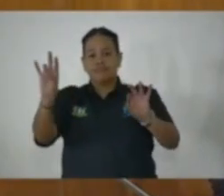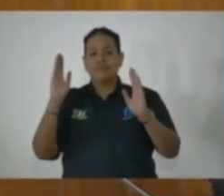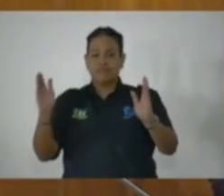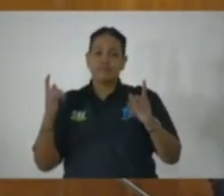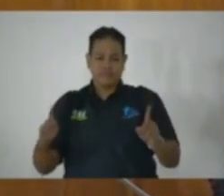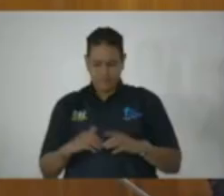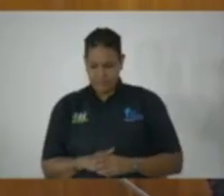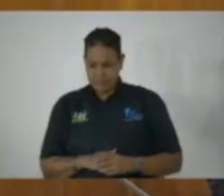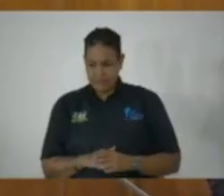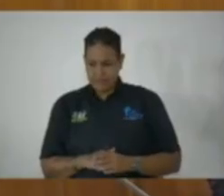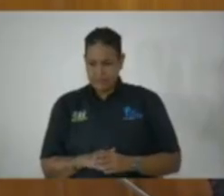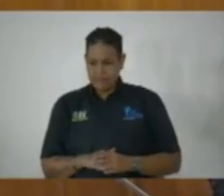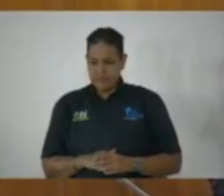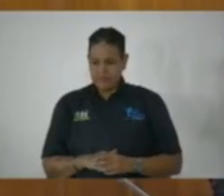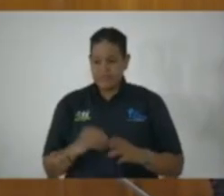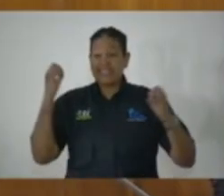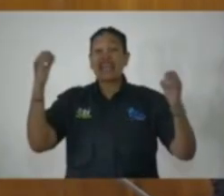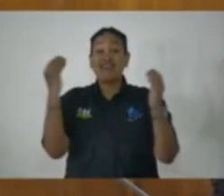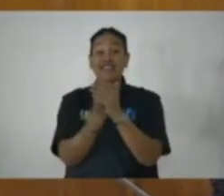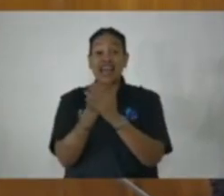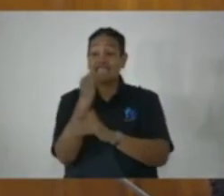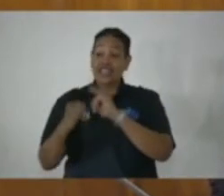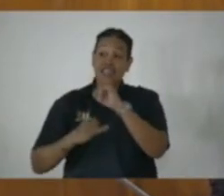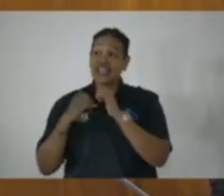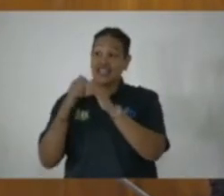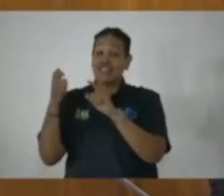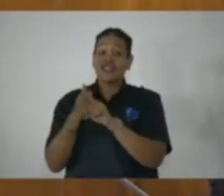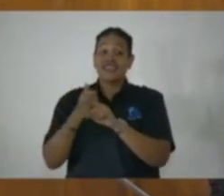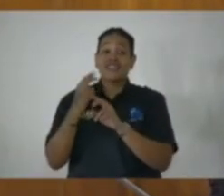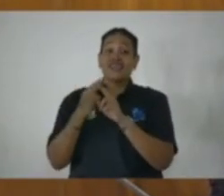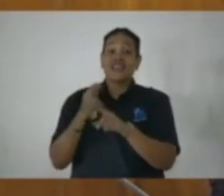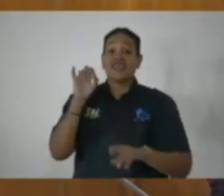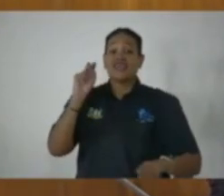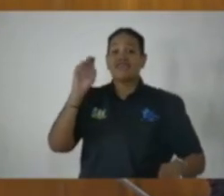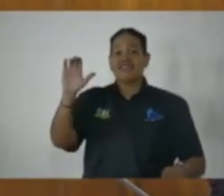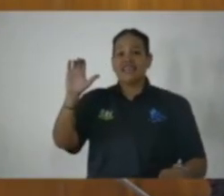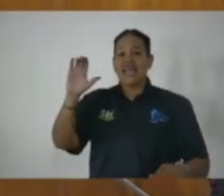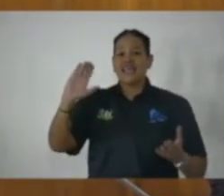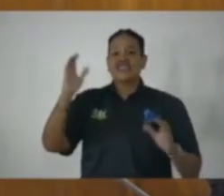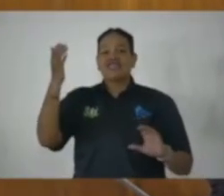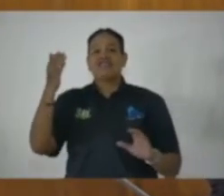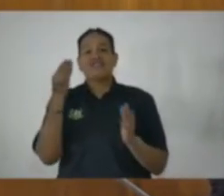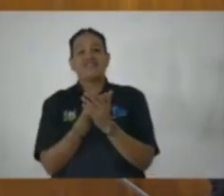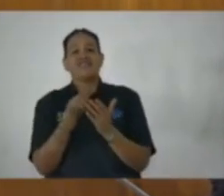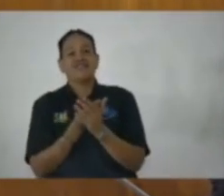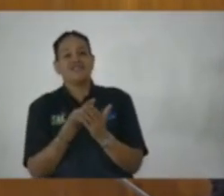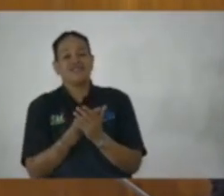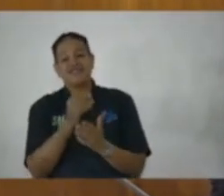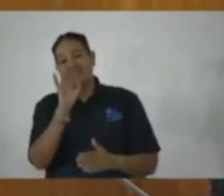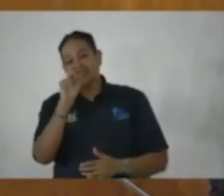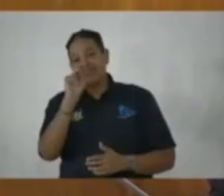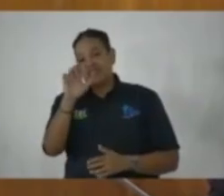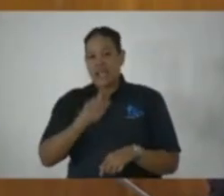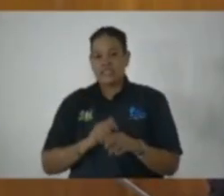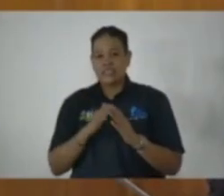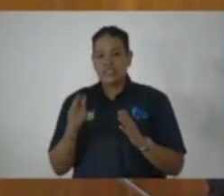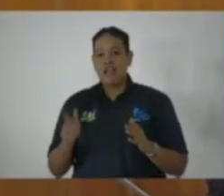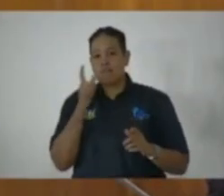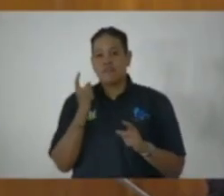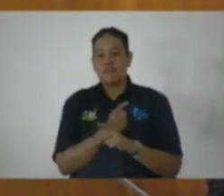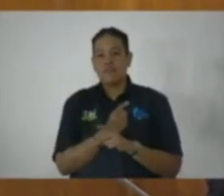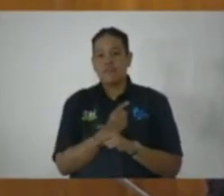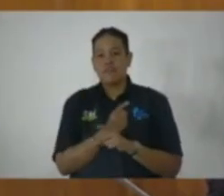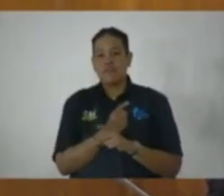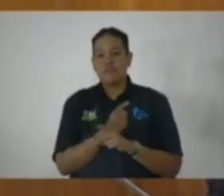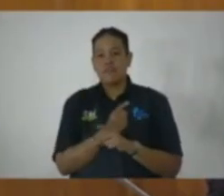class. Several financial institutions, they call it the FinZac crisis. FinZac period. It's an improper name. It's the